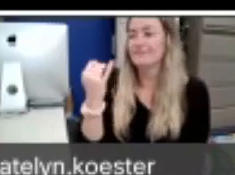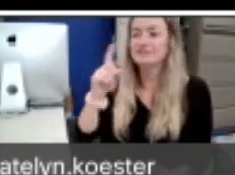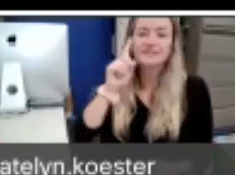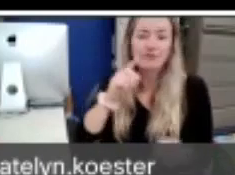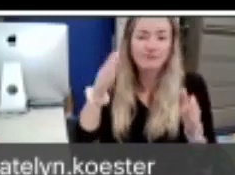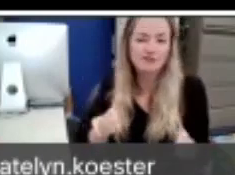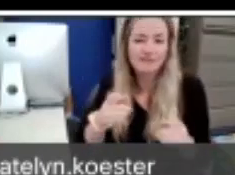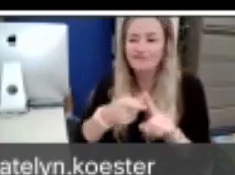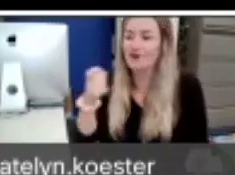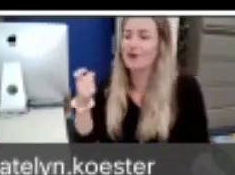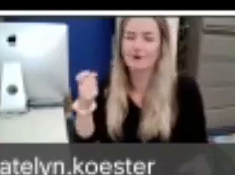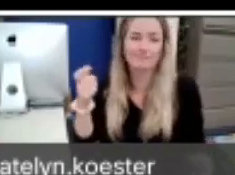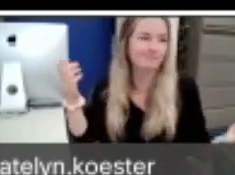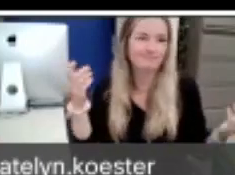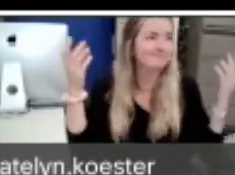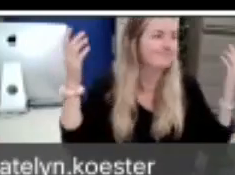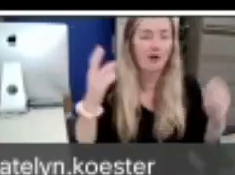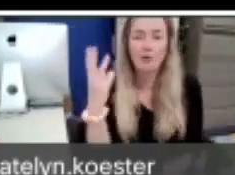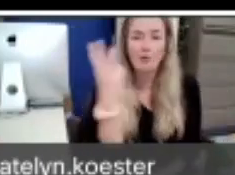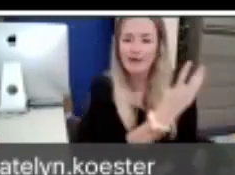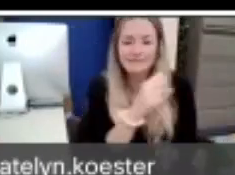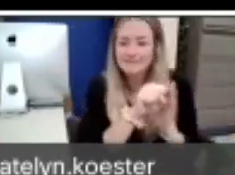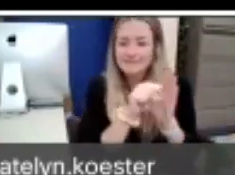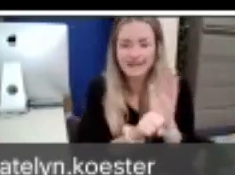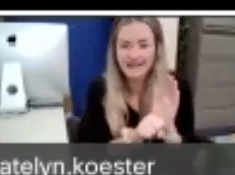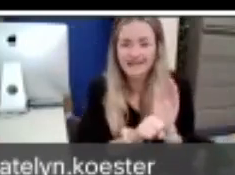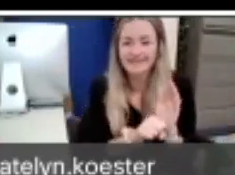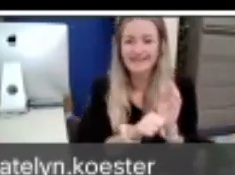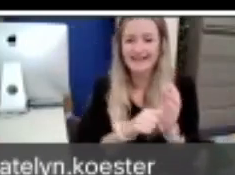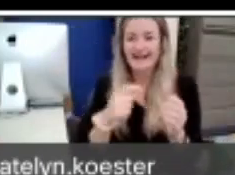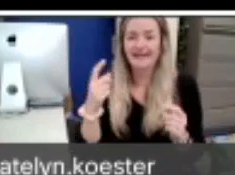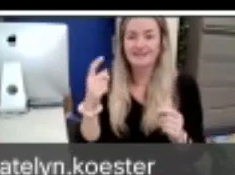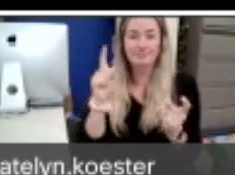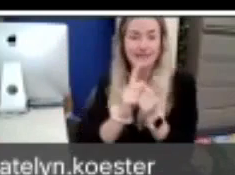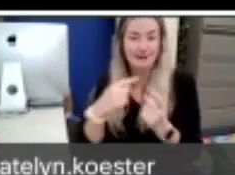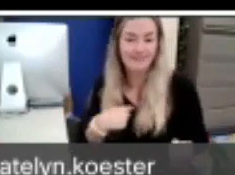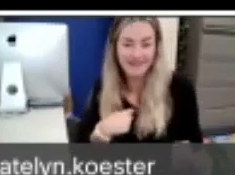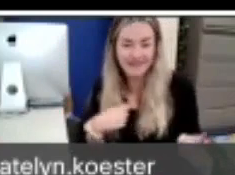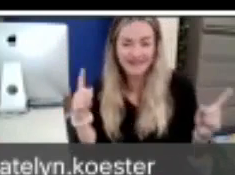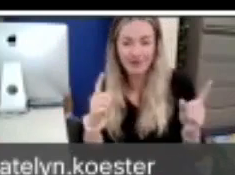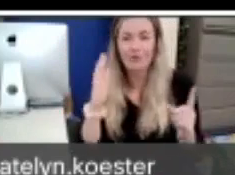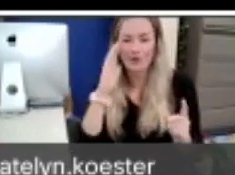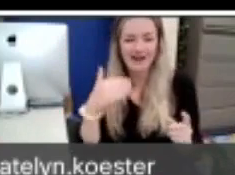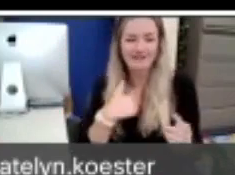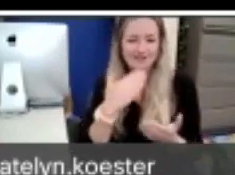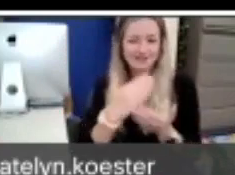So suppose a deaf person from out west, like a western state,